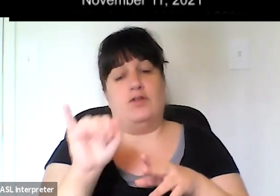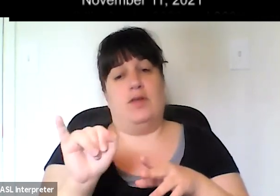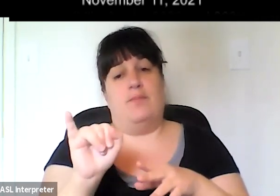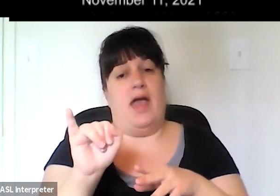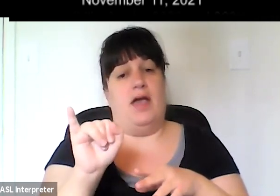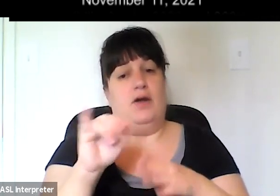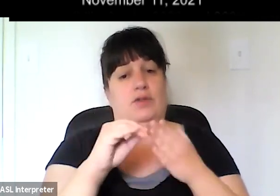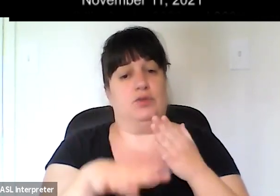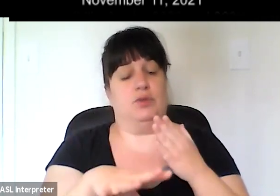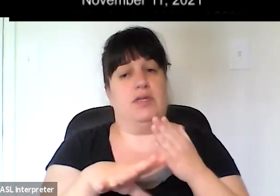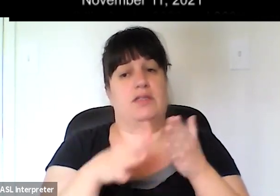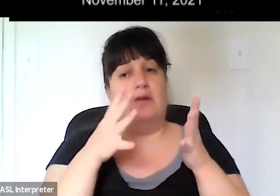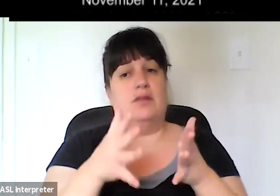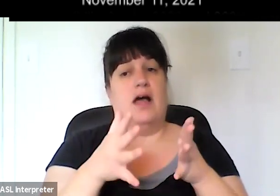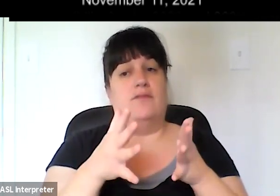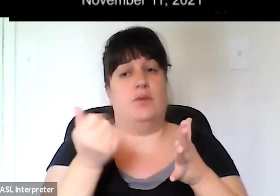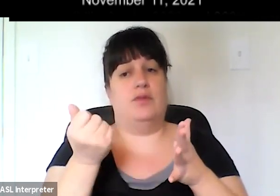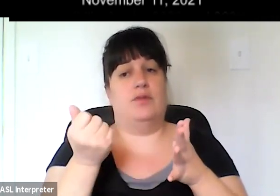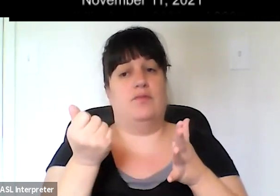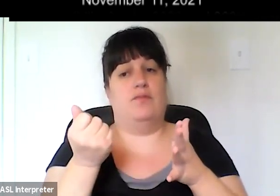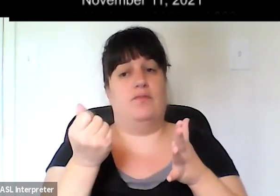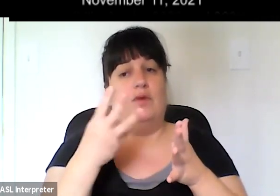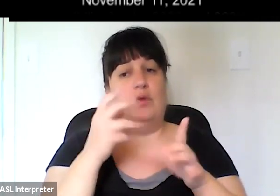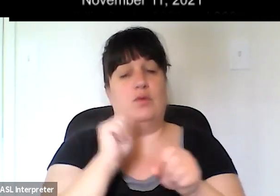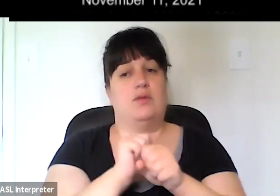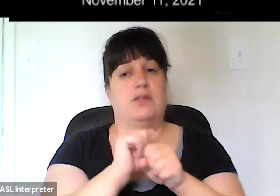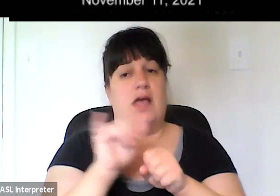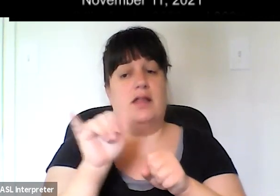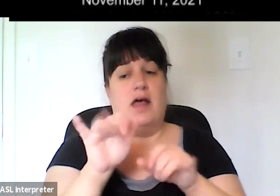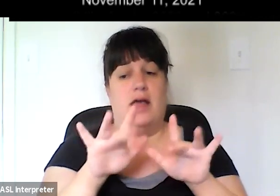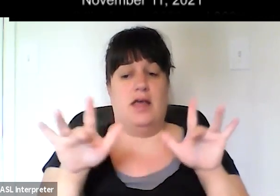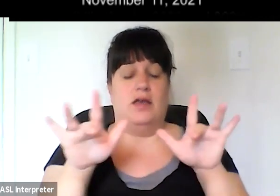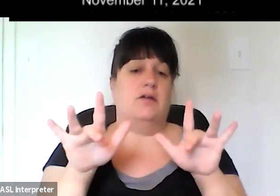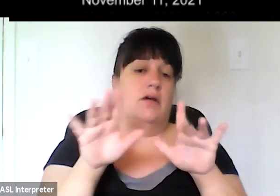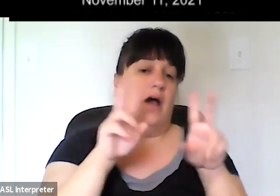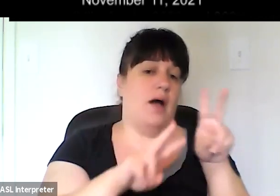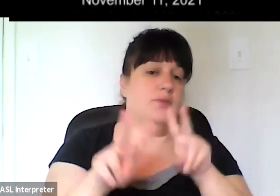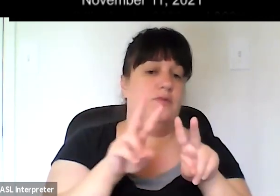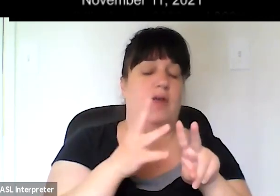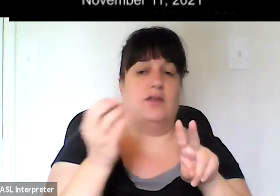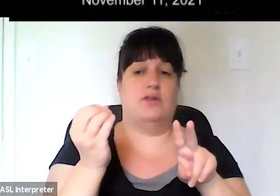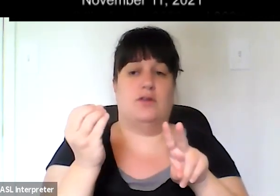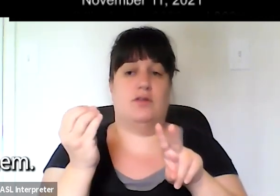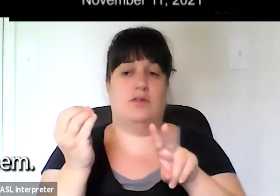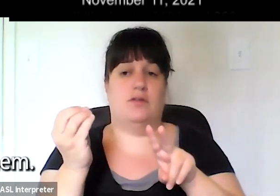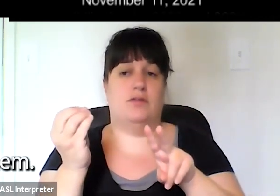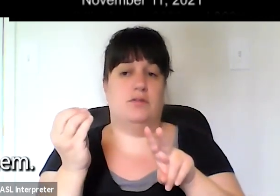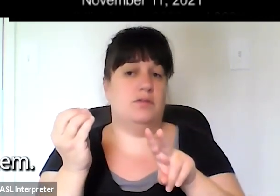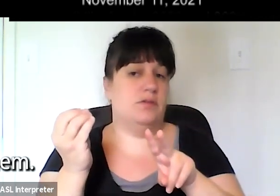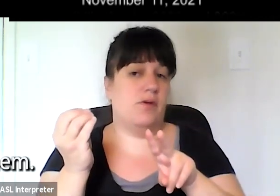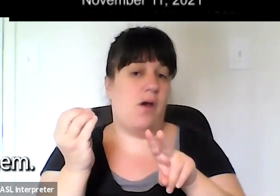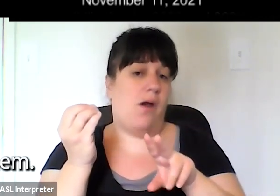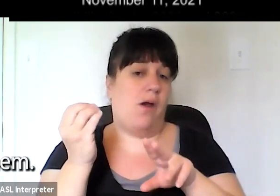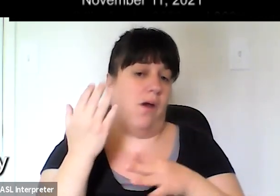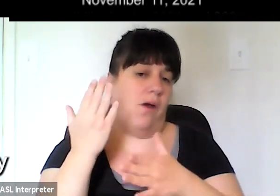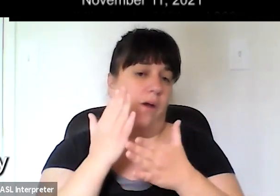with very few tasks, like recording observations, and interpreting results also becomes quite difficult